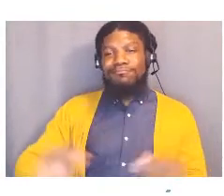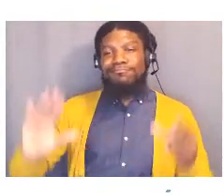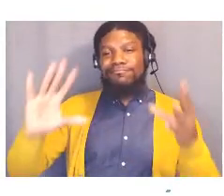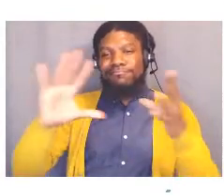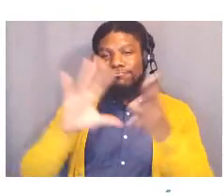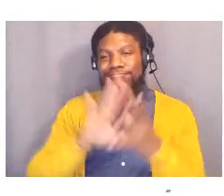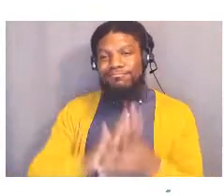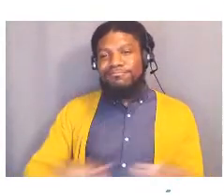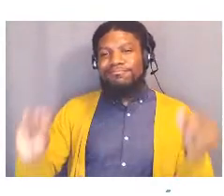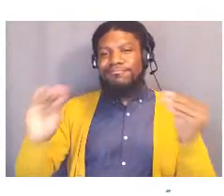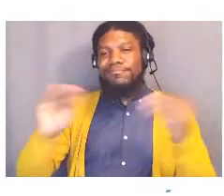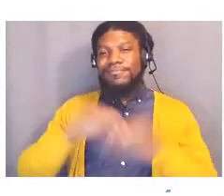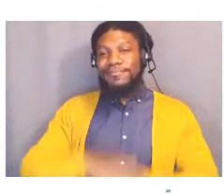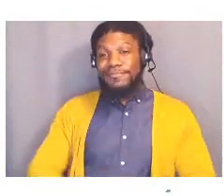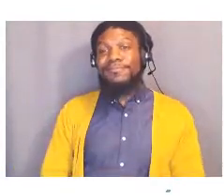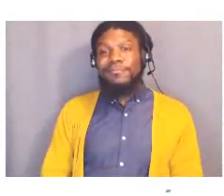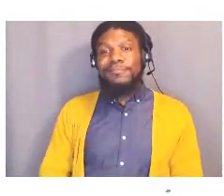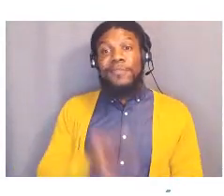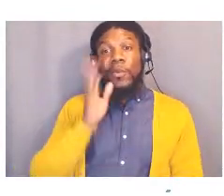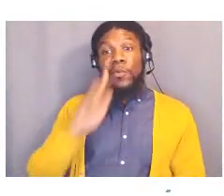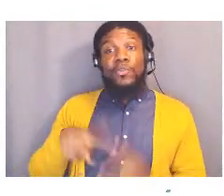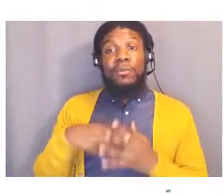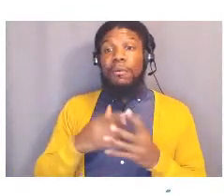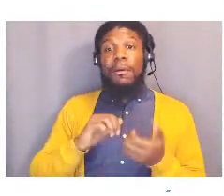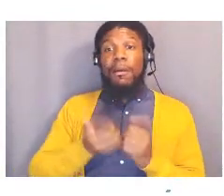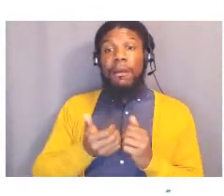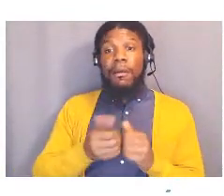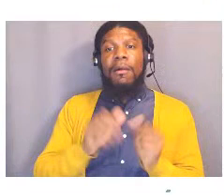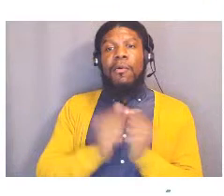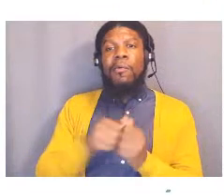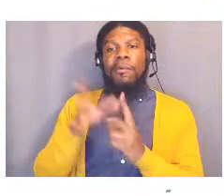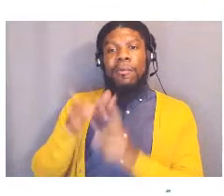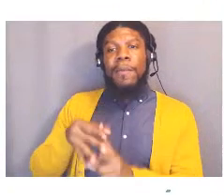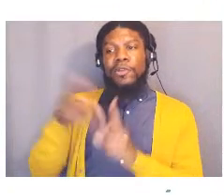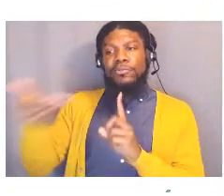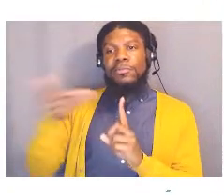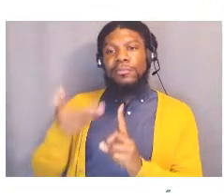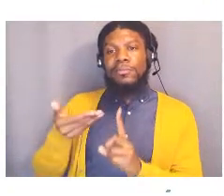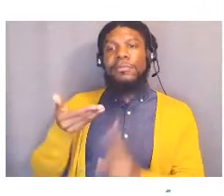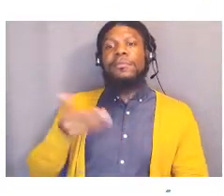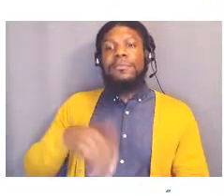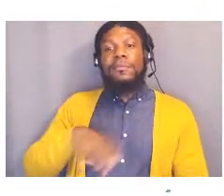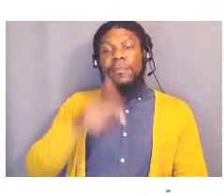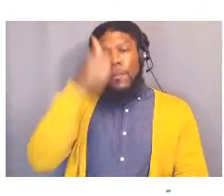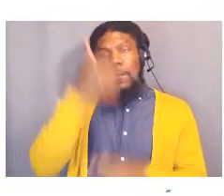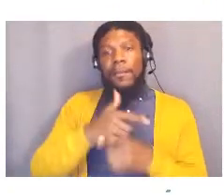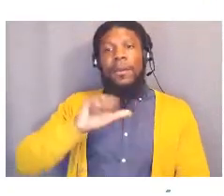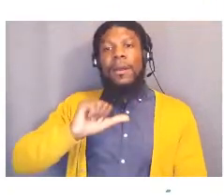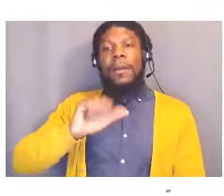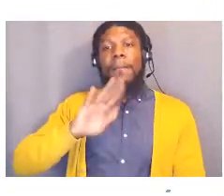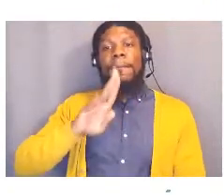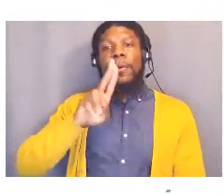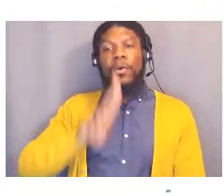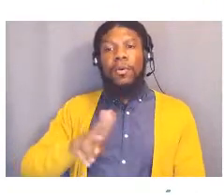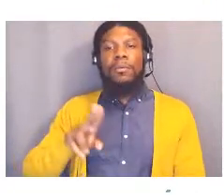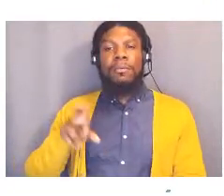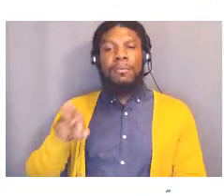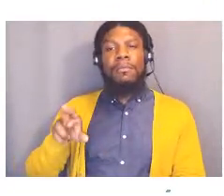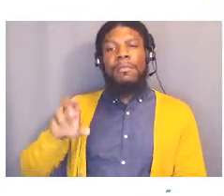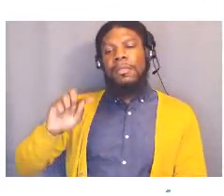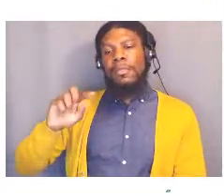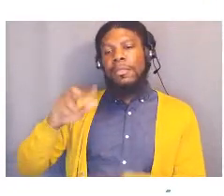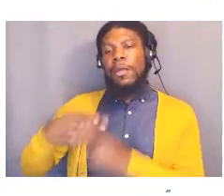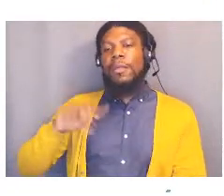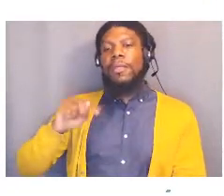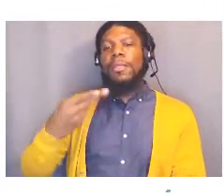storytelling around. We'll start off with a special guest, Brother Abu the Flute Maker, who will share